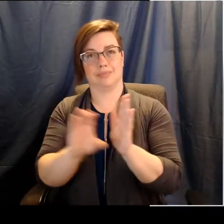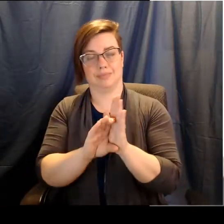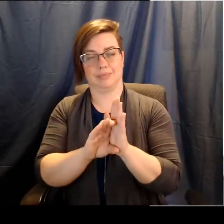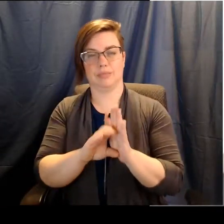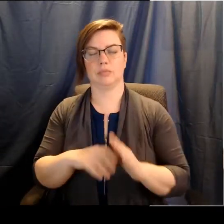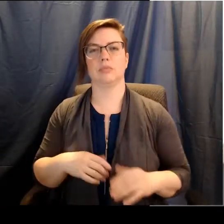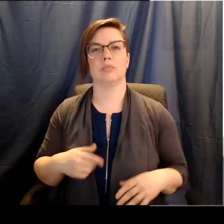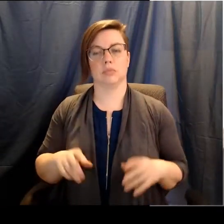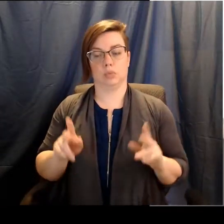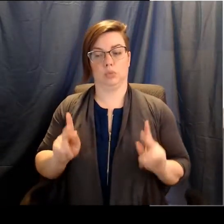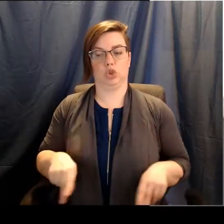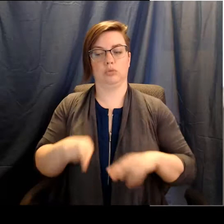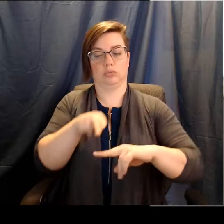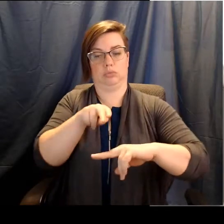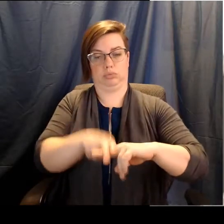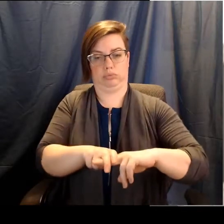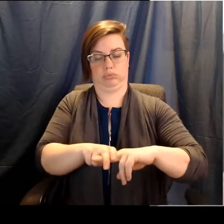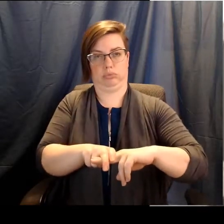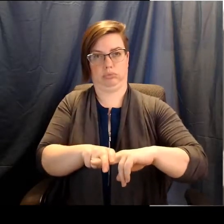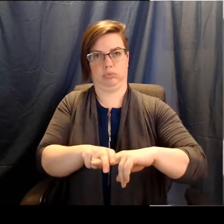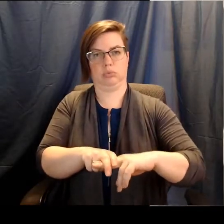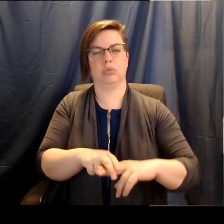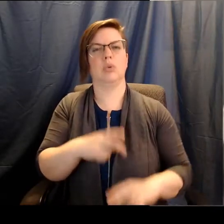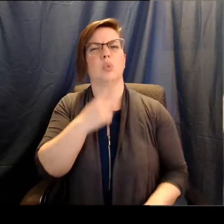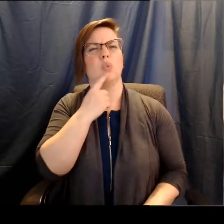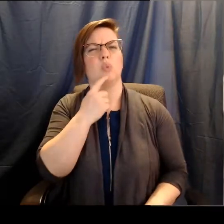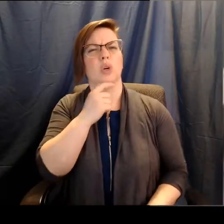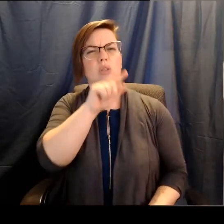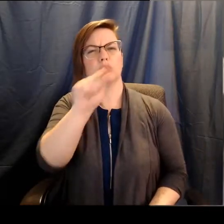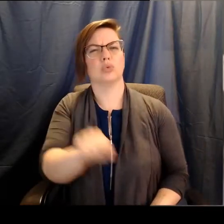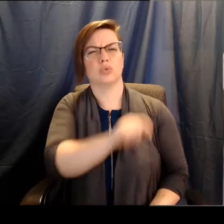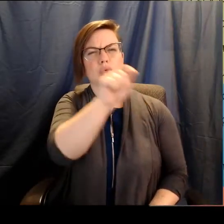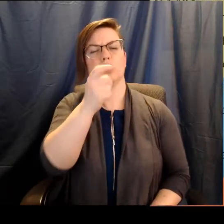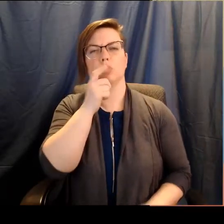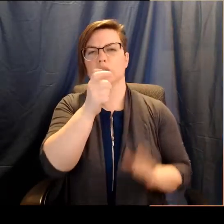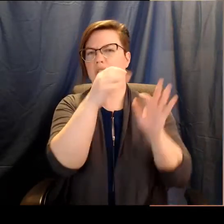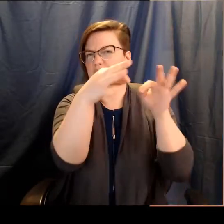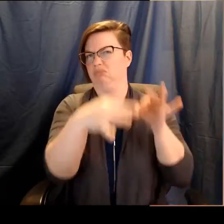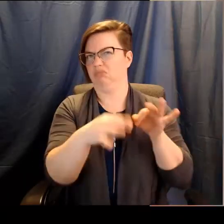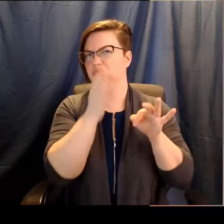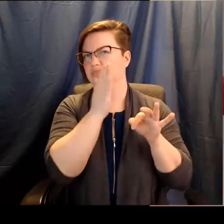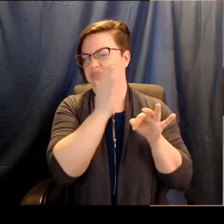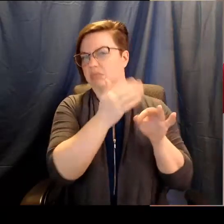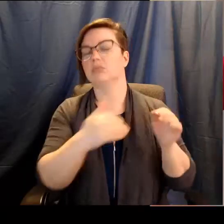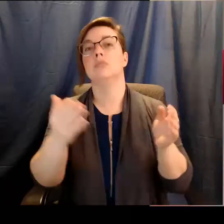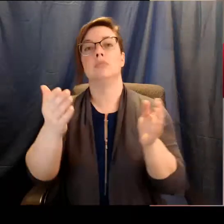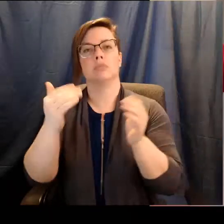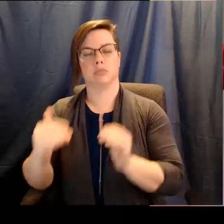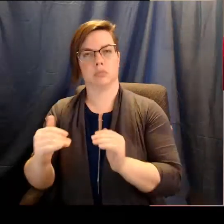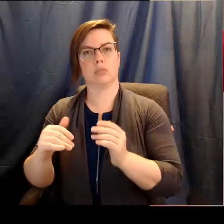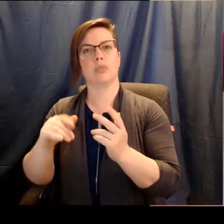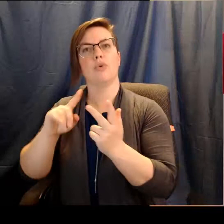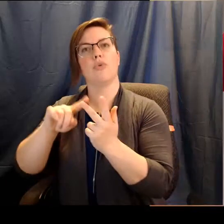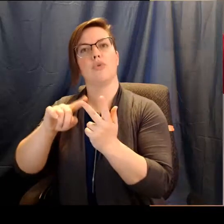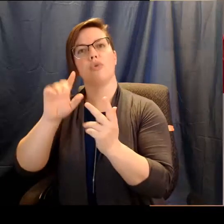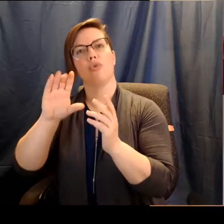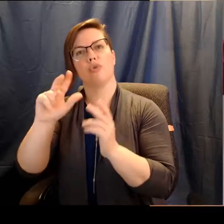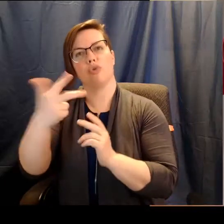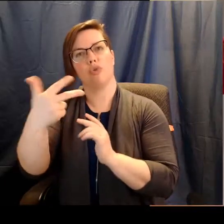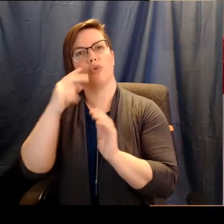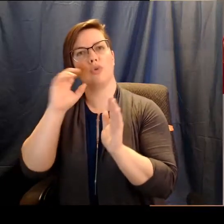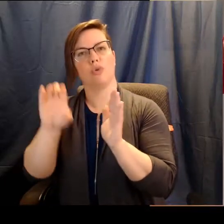the laptop and using it. The circles we'll come back to in a moment. And then the third picture is looking at the person from in front